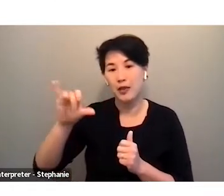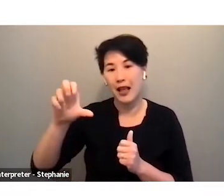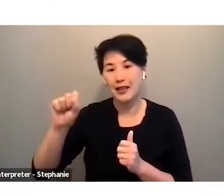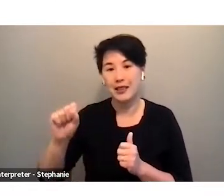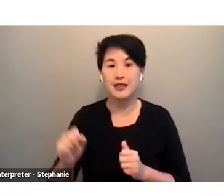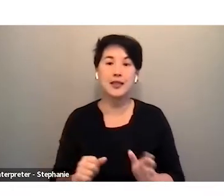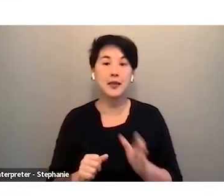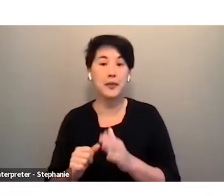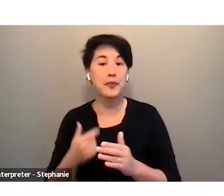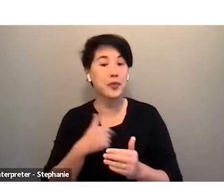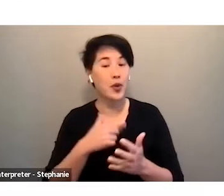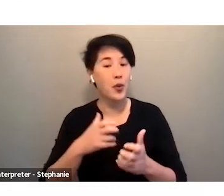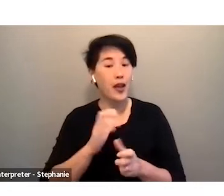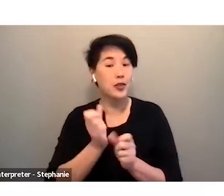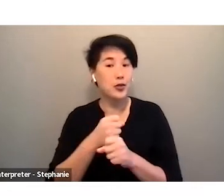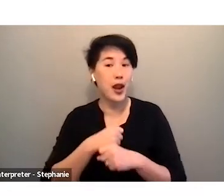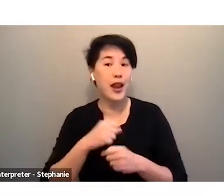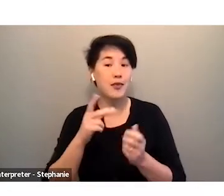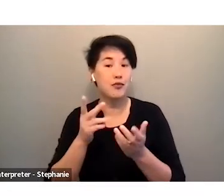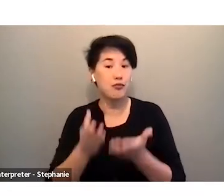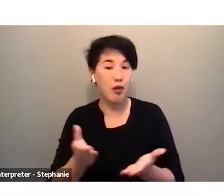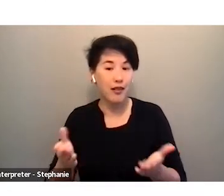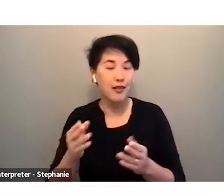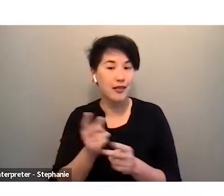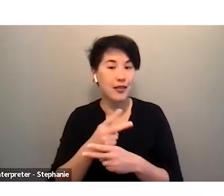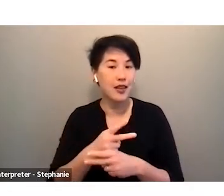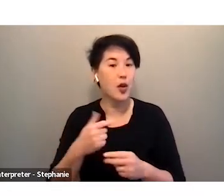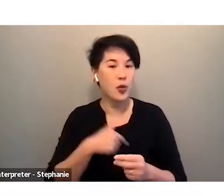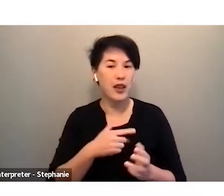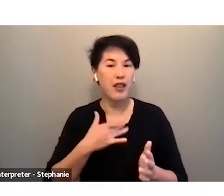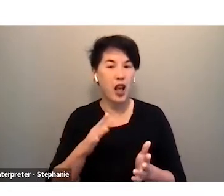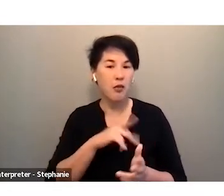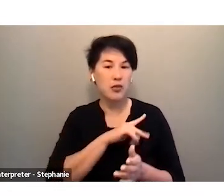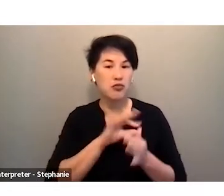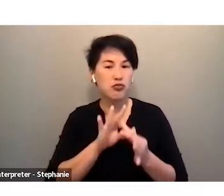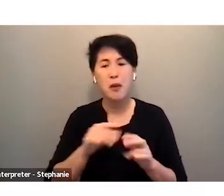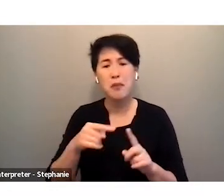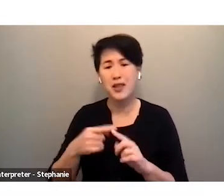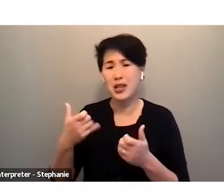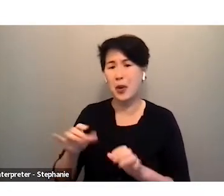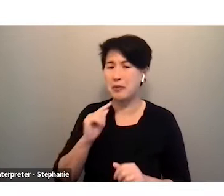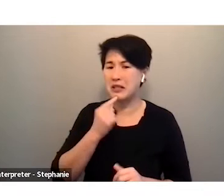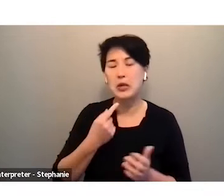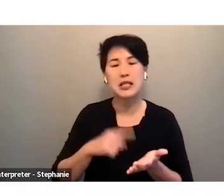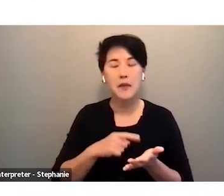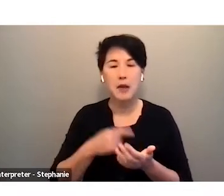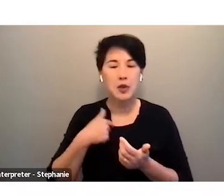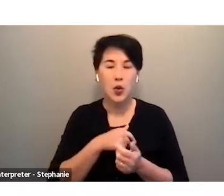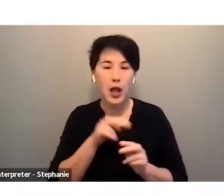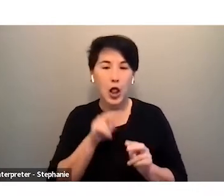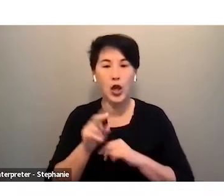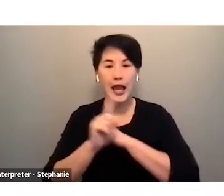that with a form that we have like a personal connection to, and that isn't too serious. When we look at waste, sometimes things can feel really heavy